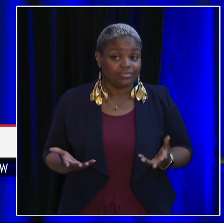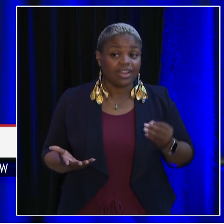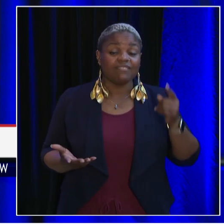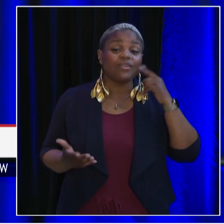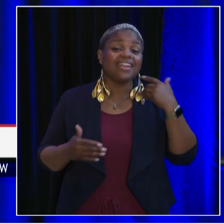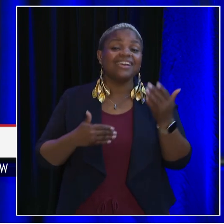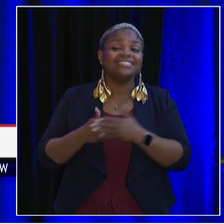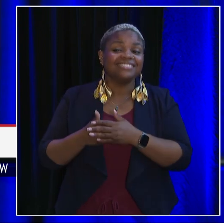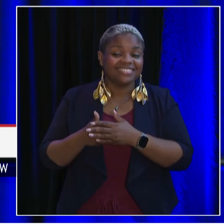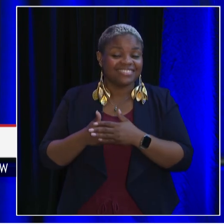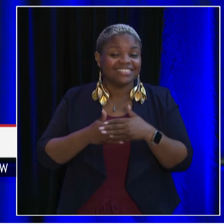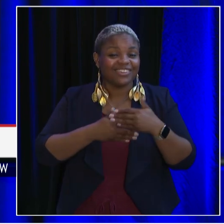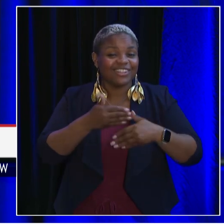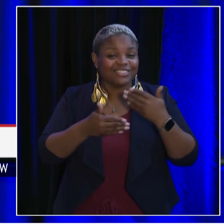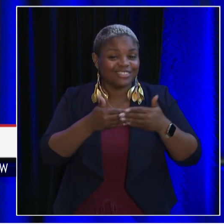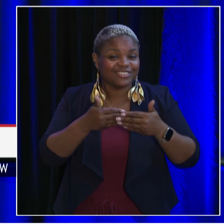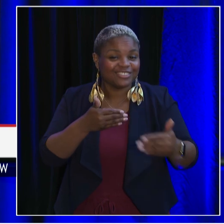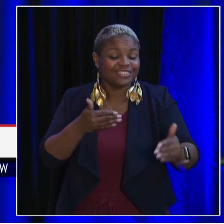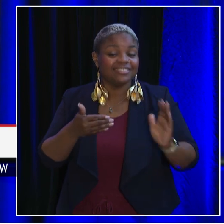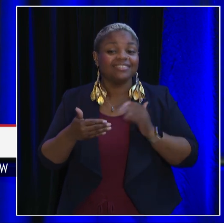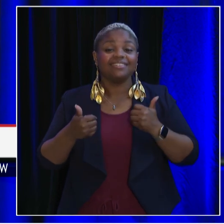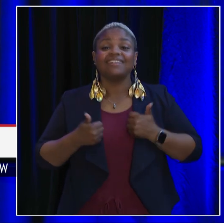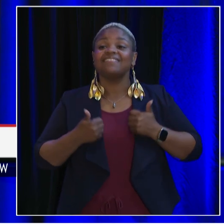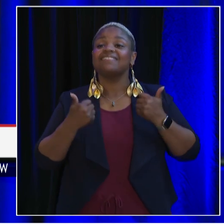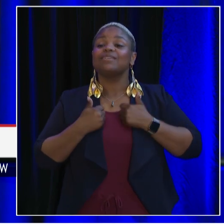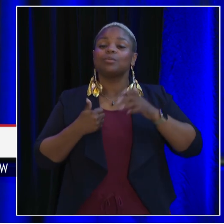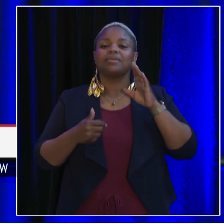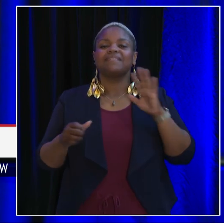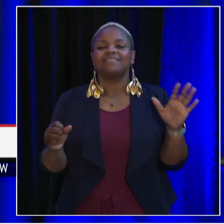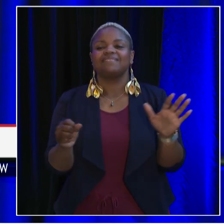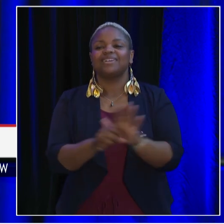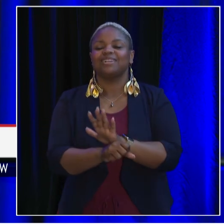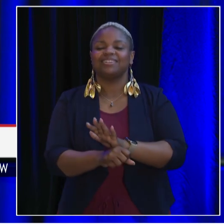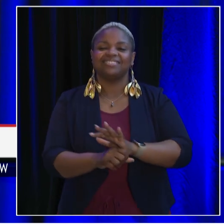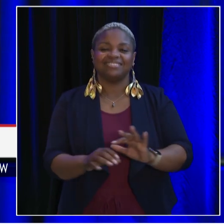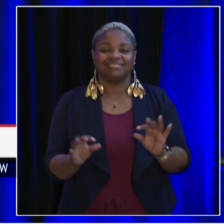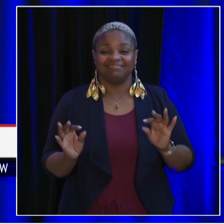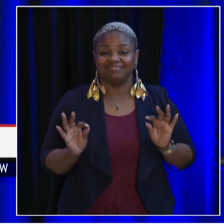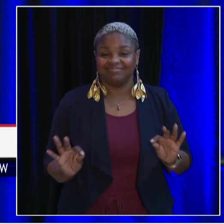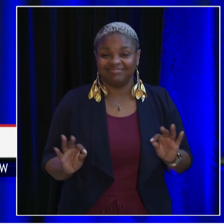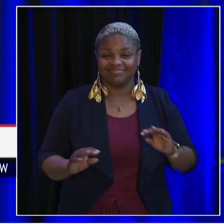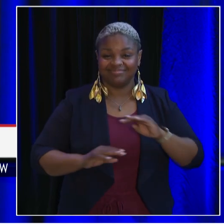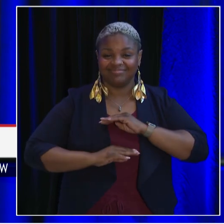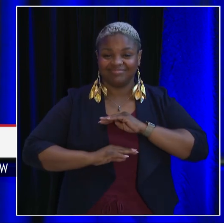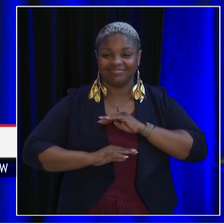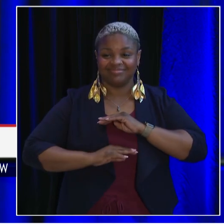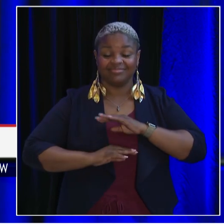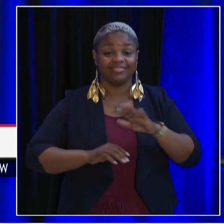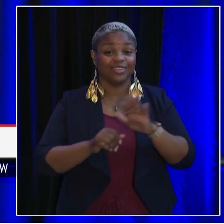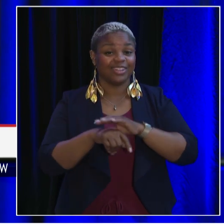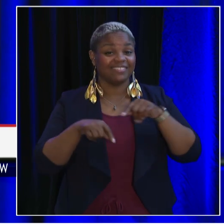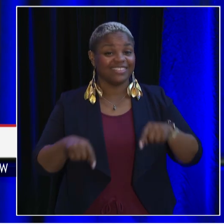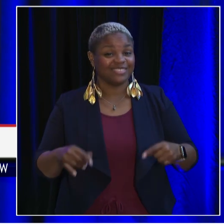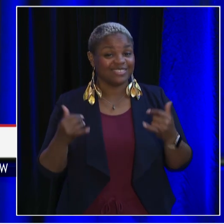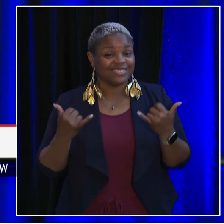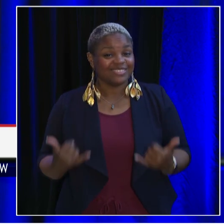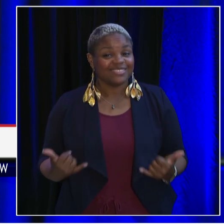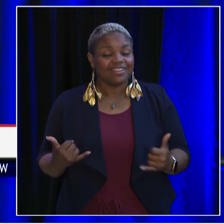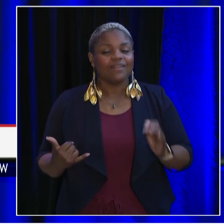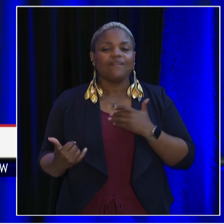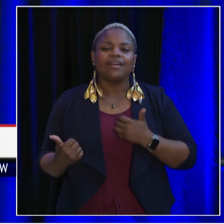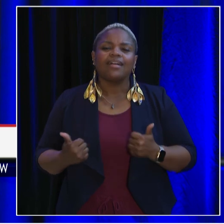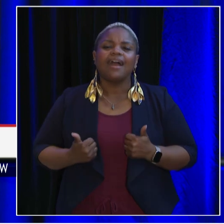generation, their lives will be made whole. Fill this day and our lives, our